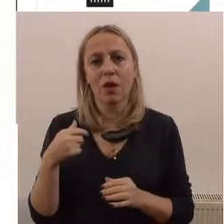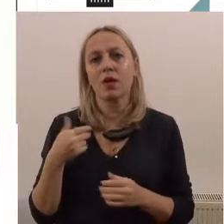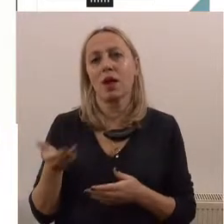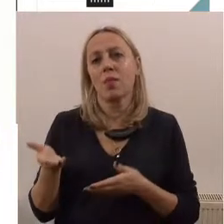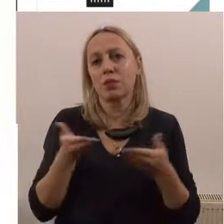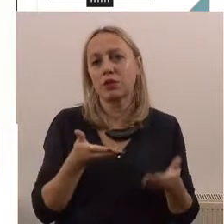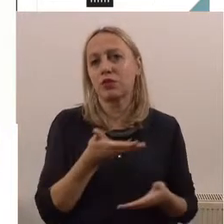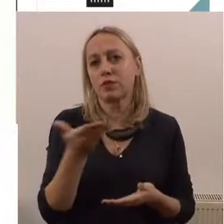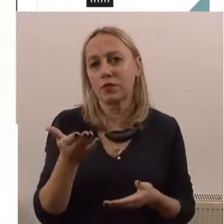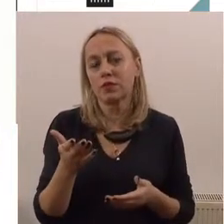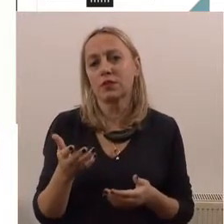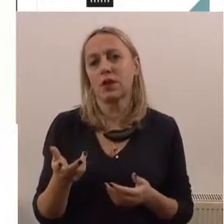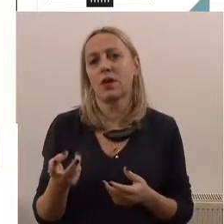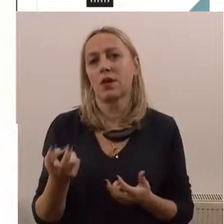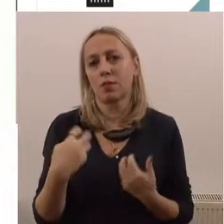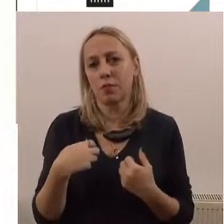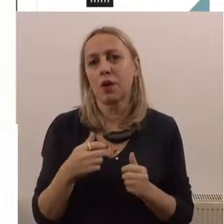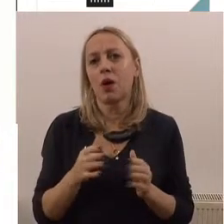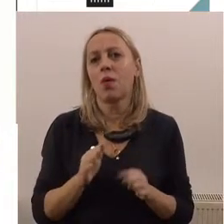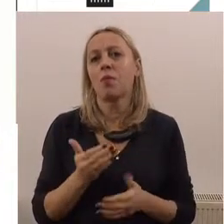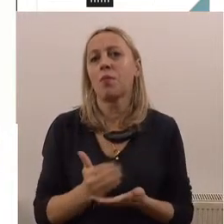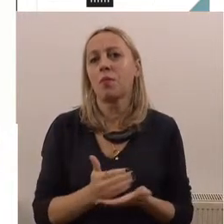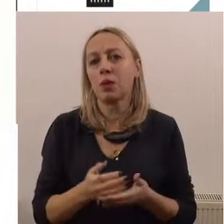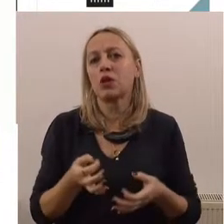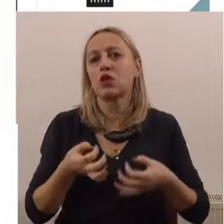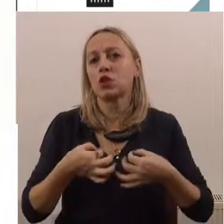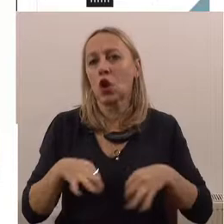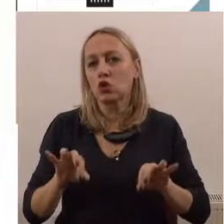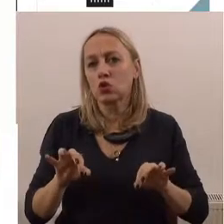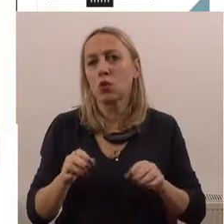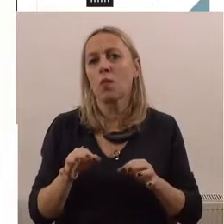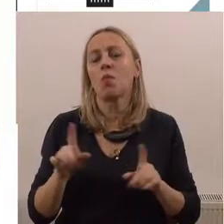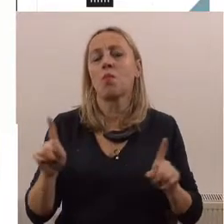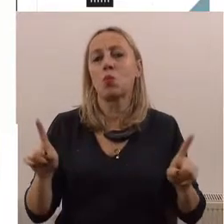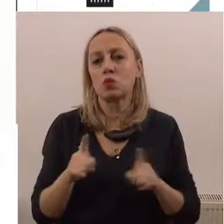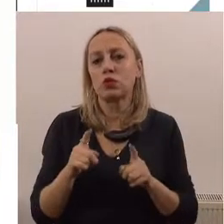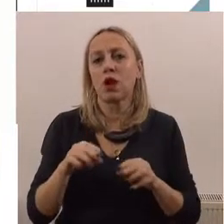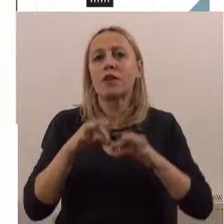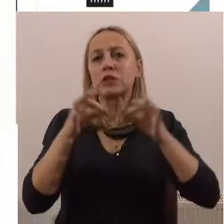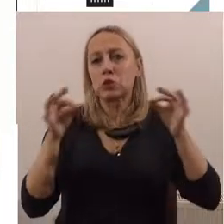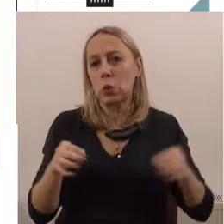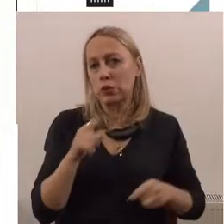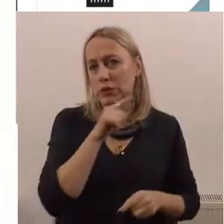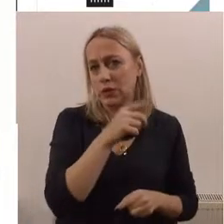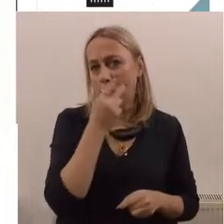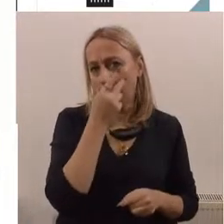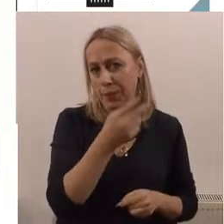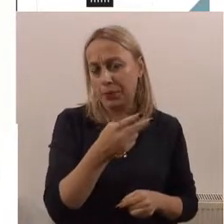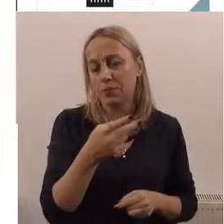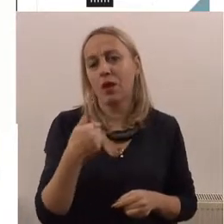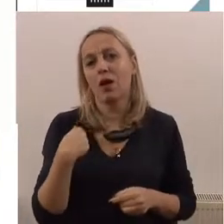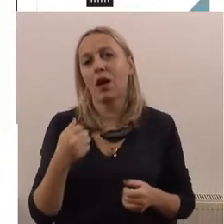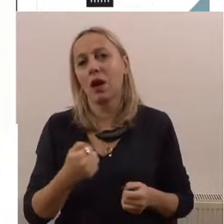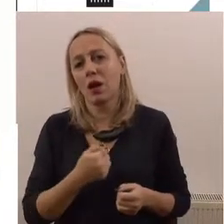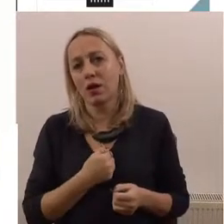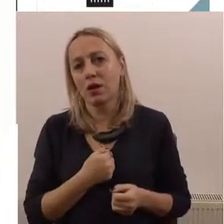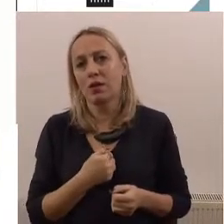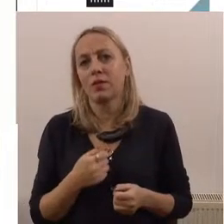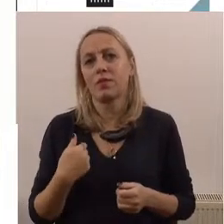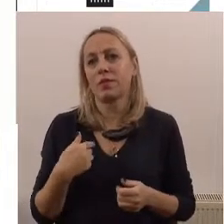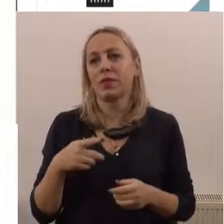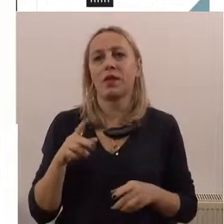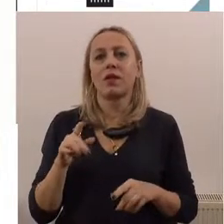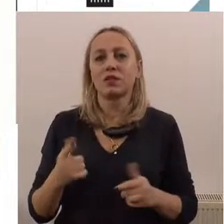honor. So I invite you all to join the Accessible Museum program in the